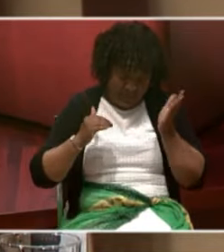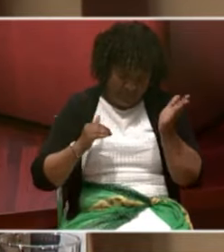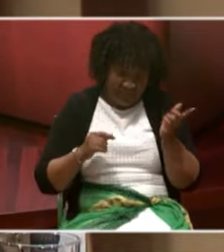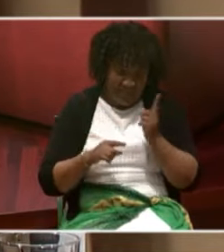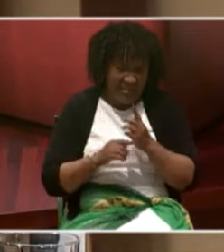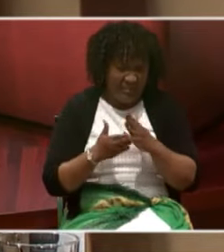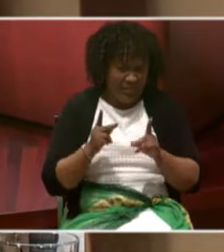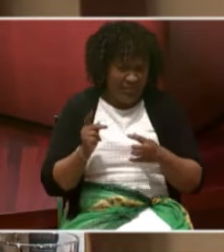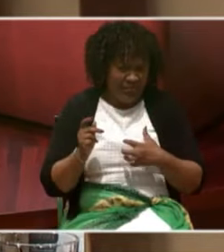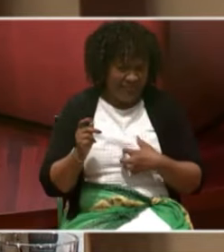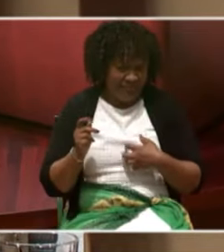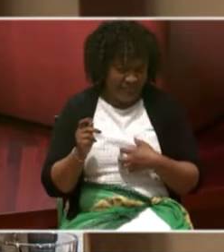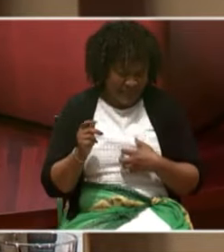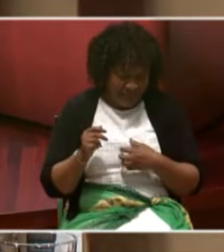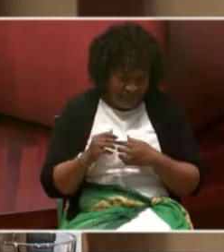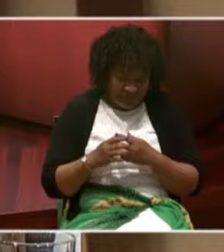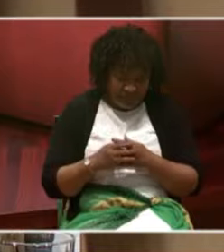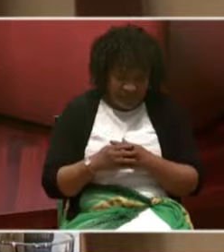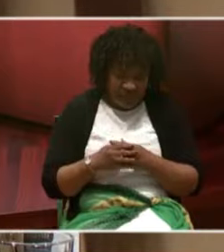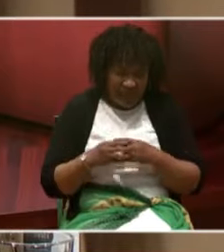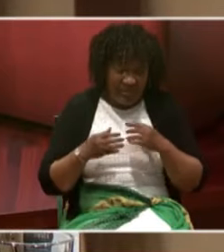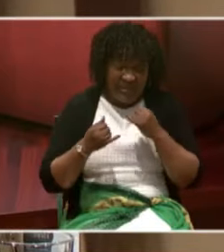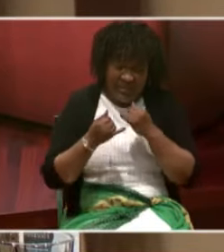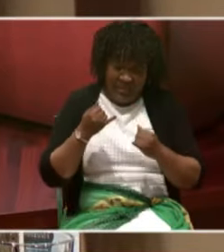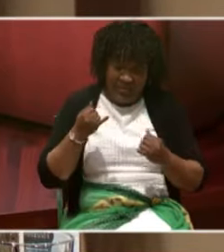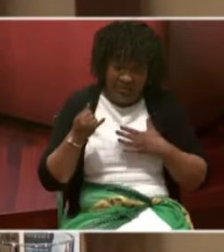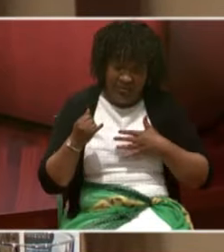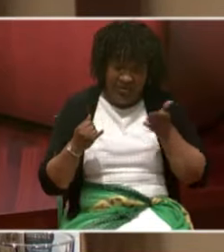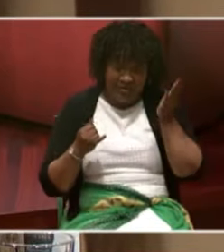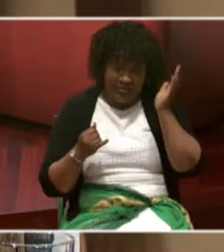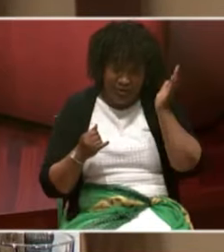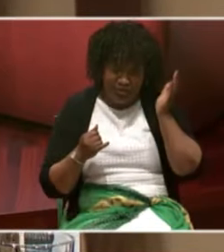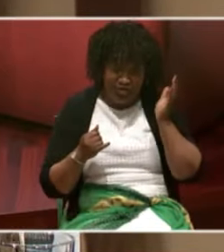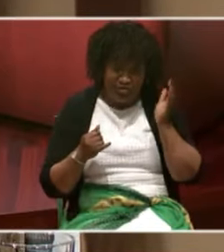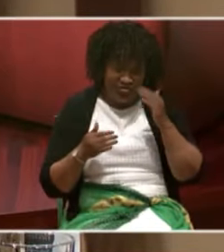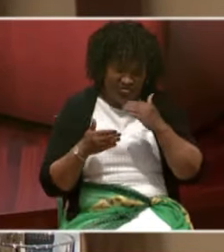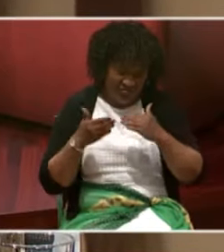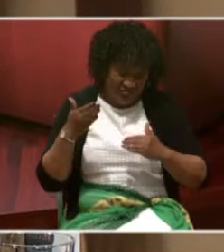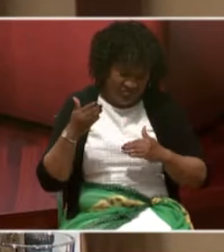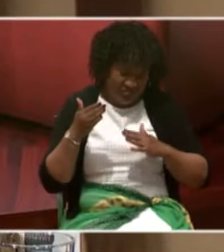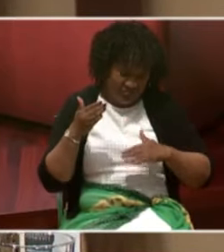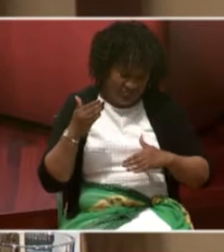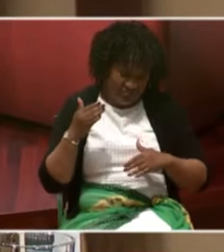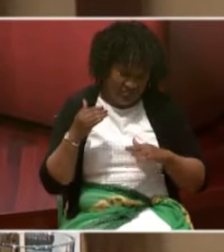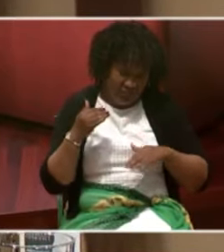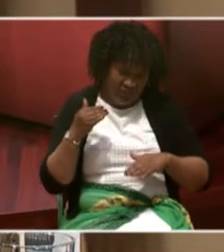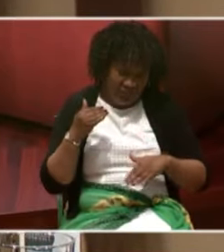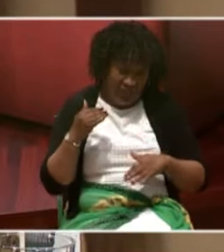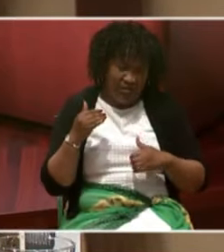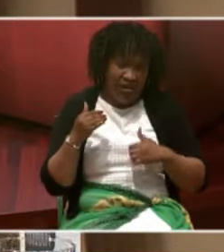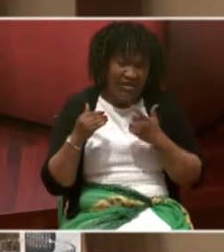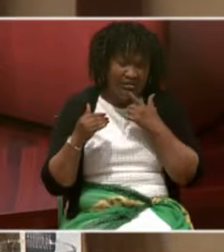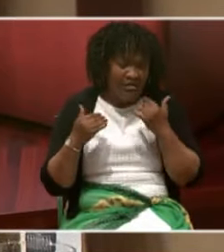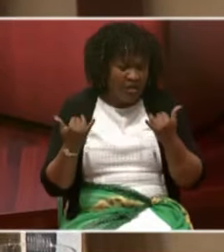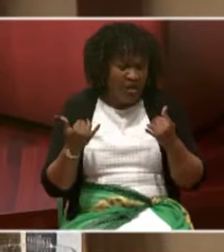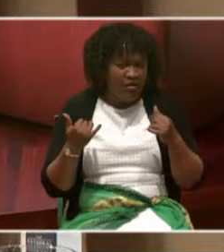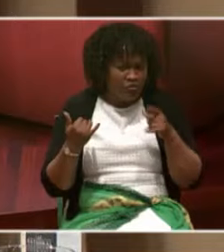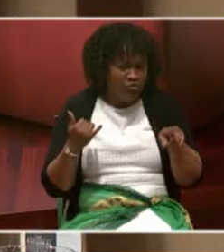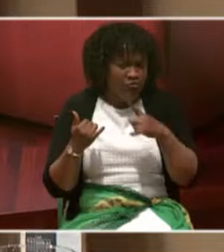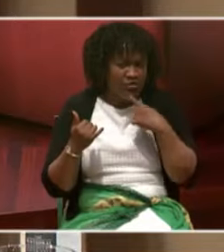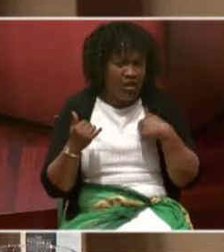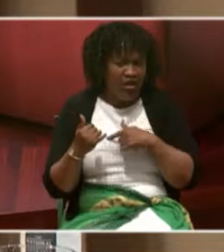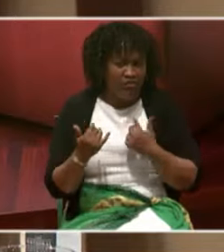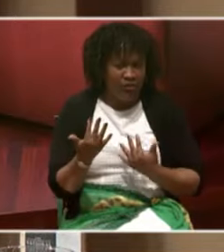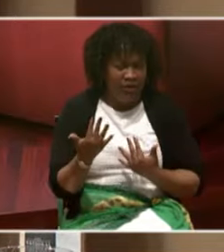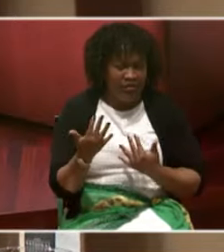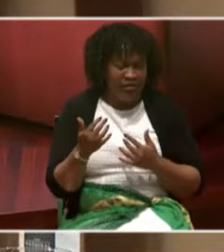This is a man whose birthday, whose life we now celebrate every year as a national holiday. You knew him well before